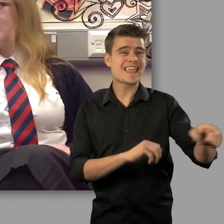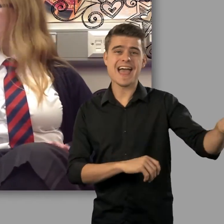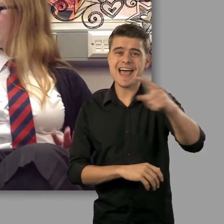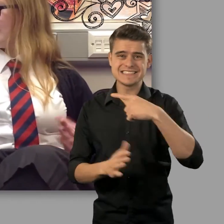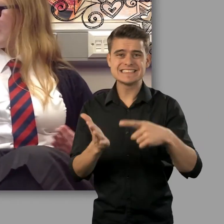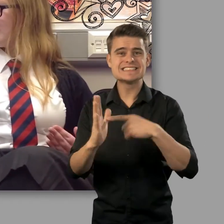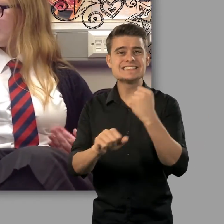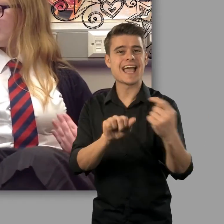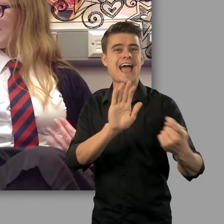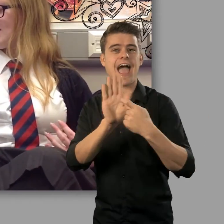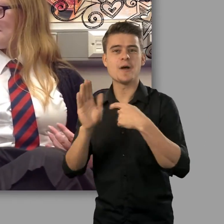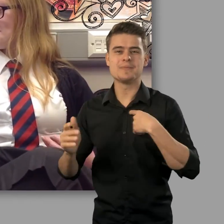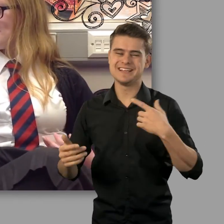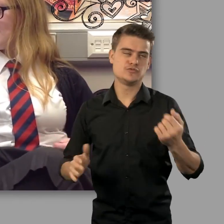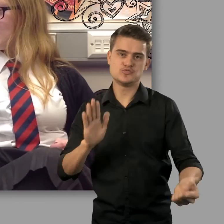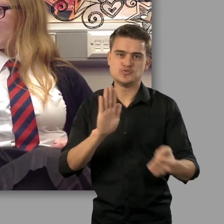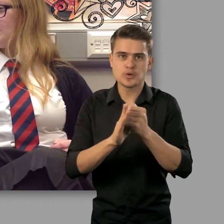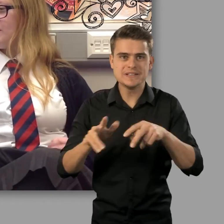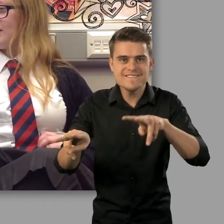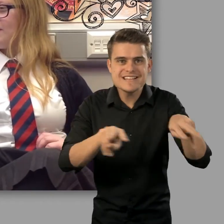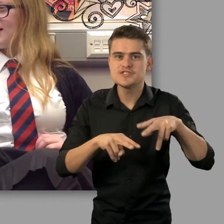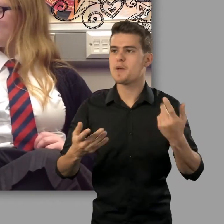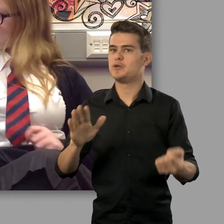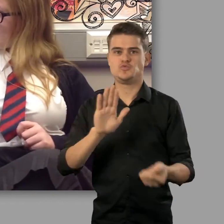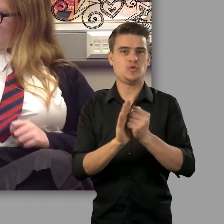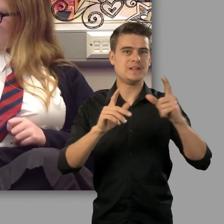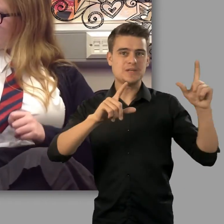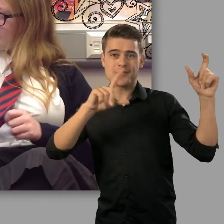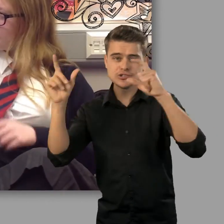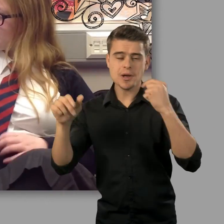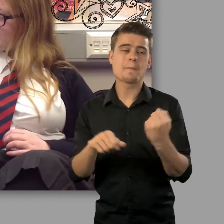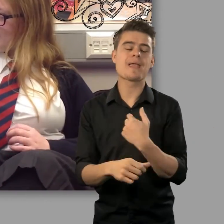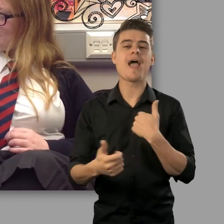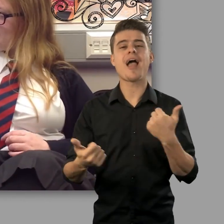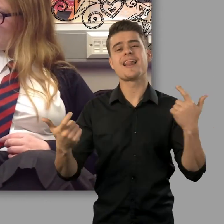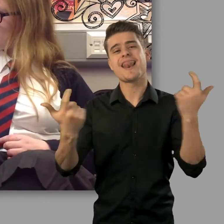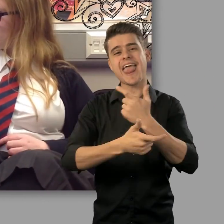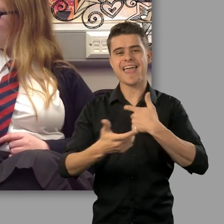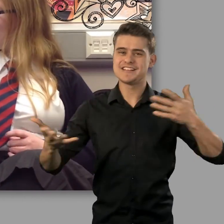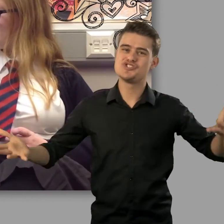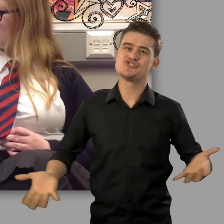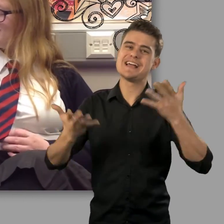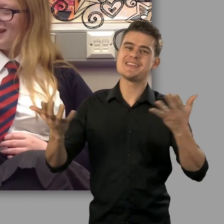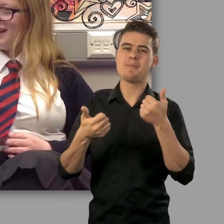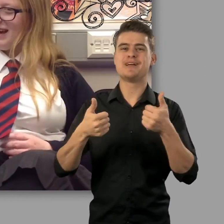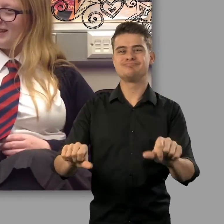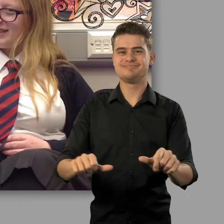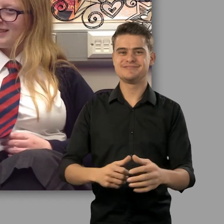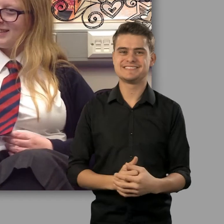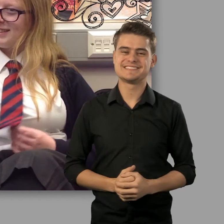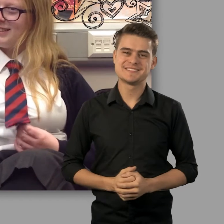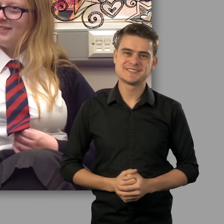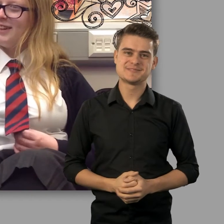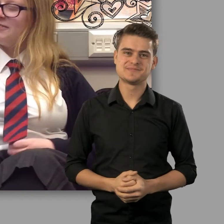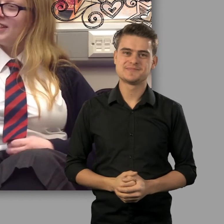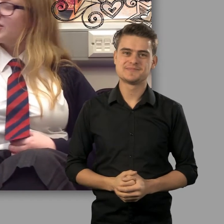further into the notifications, a couple of my friends had tagged me in these really stupid photos and videos. And I